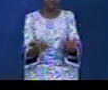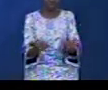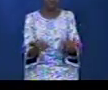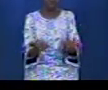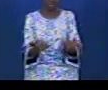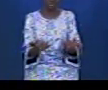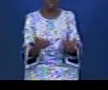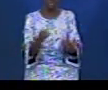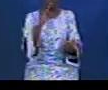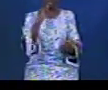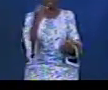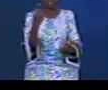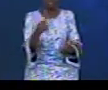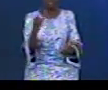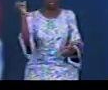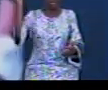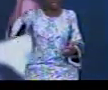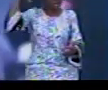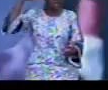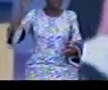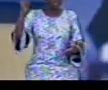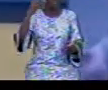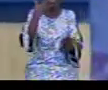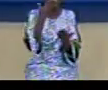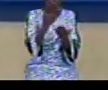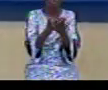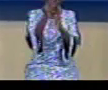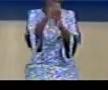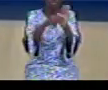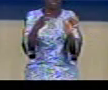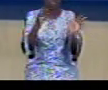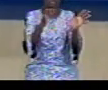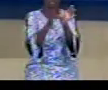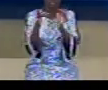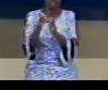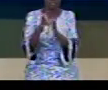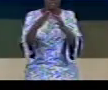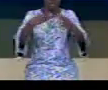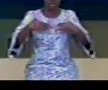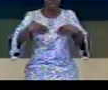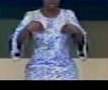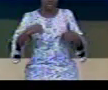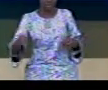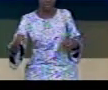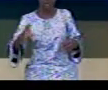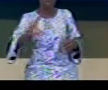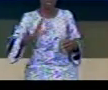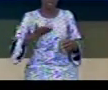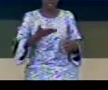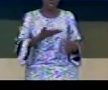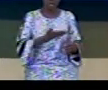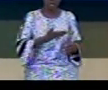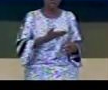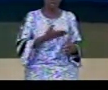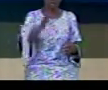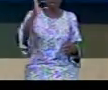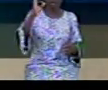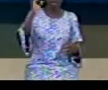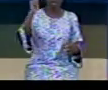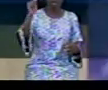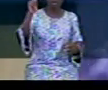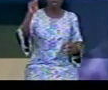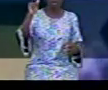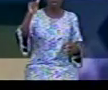the gracious goodness of Jesus healing our fatal